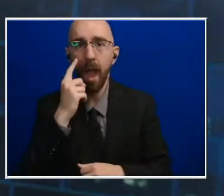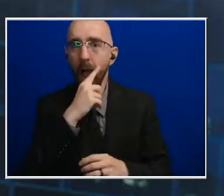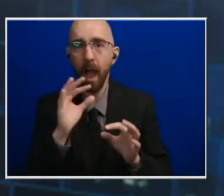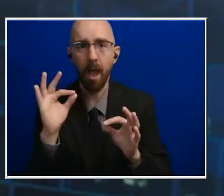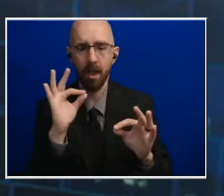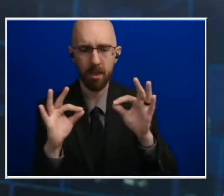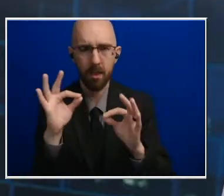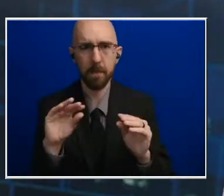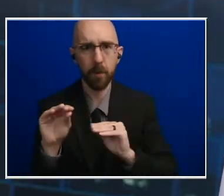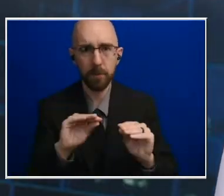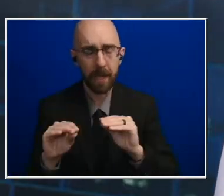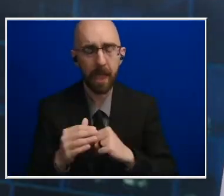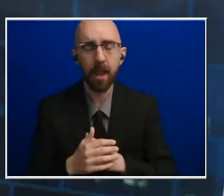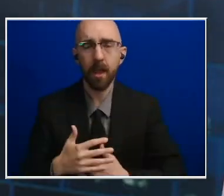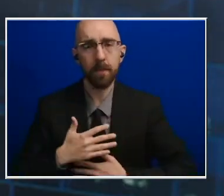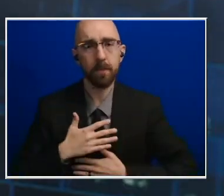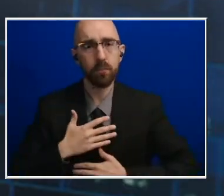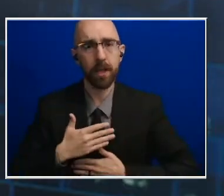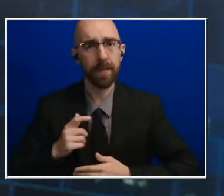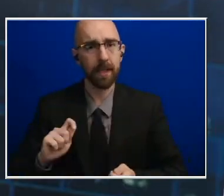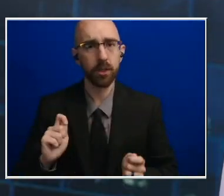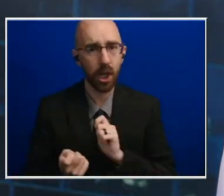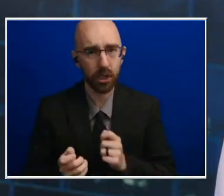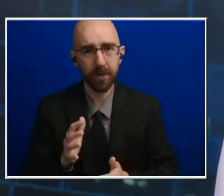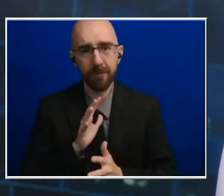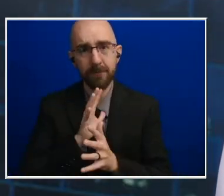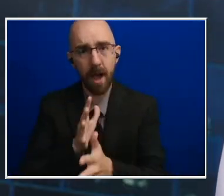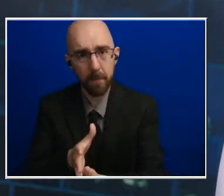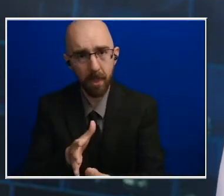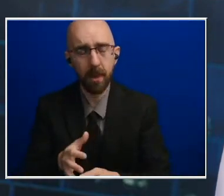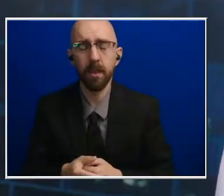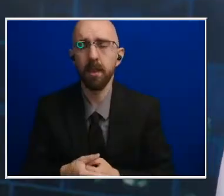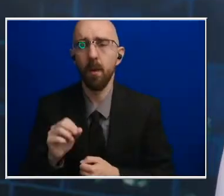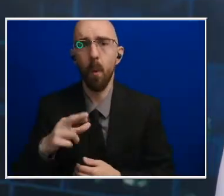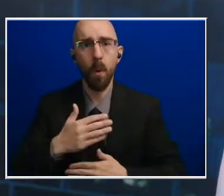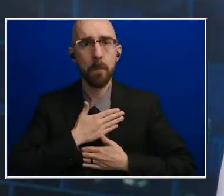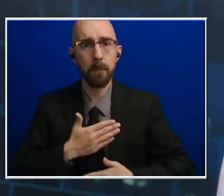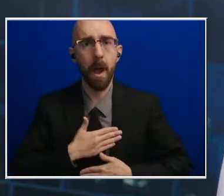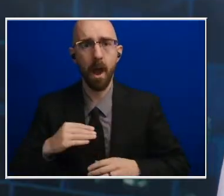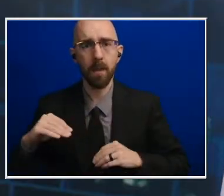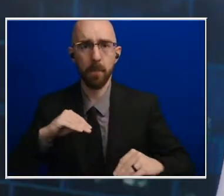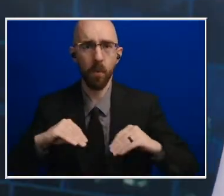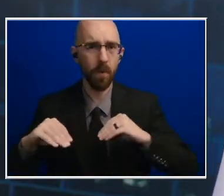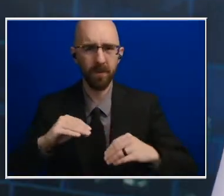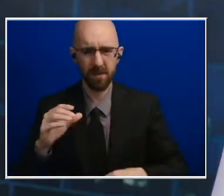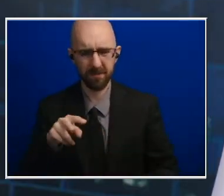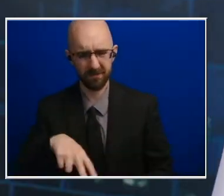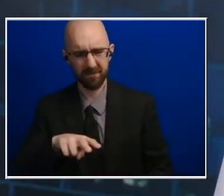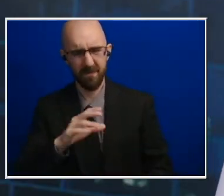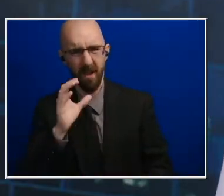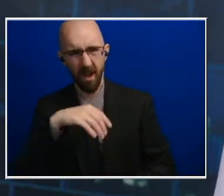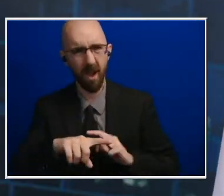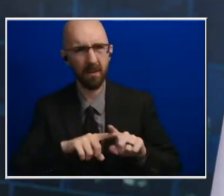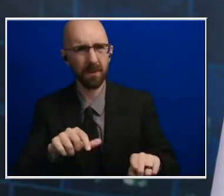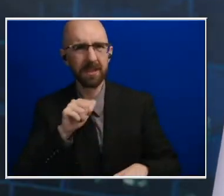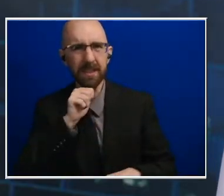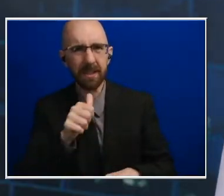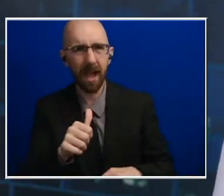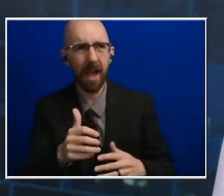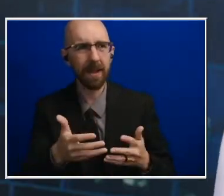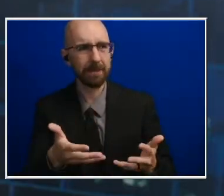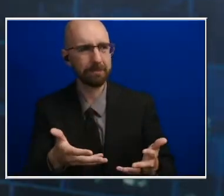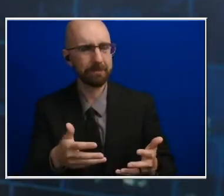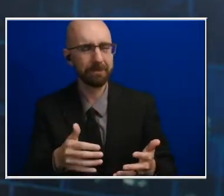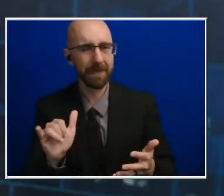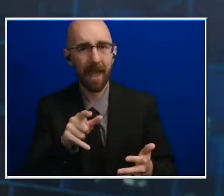breathing changes, they might vomit, or the body moves in odd ways, but not necessarily the way someone would think a seizure